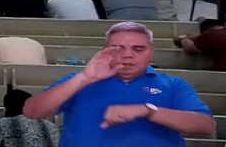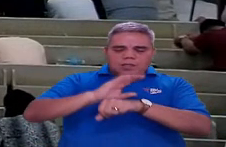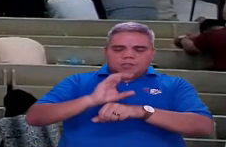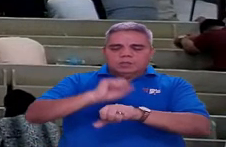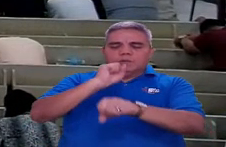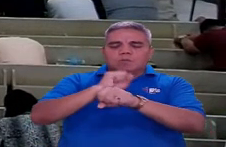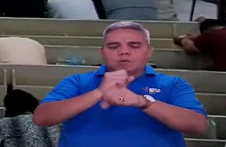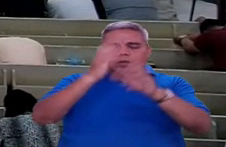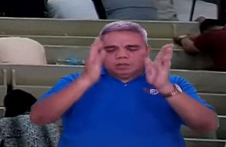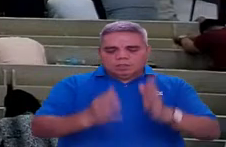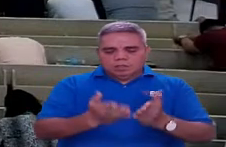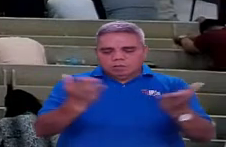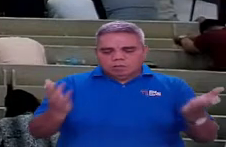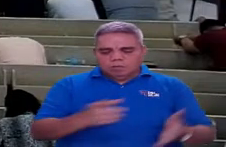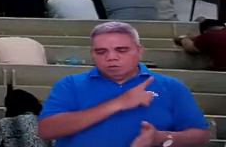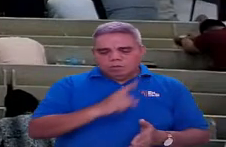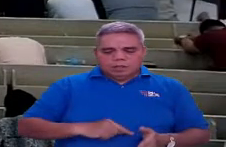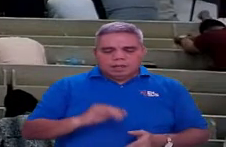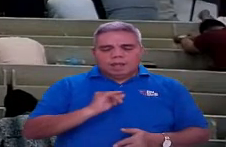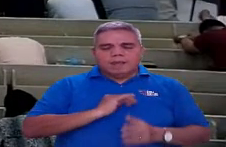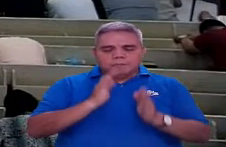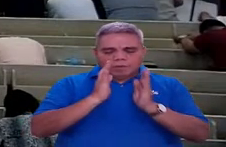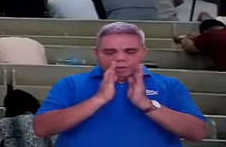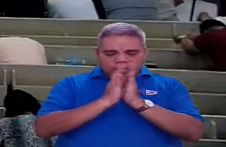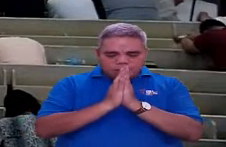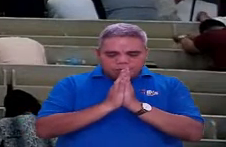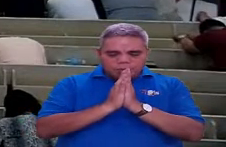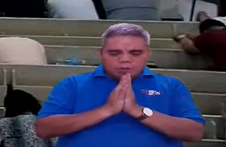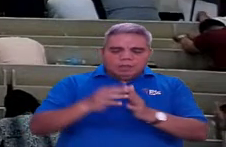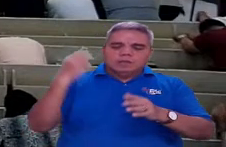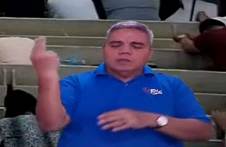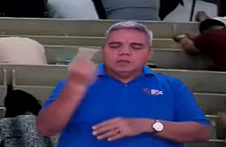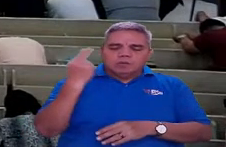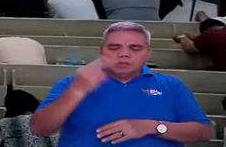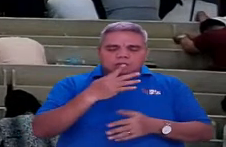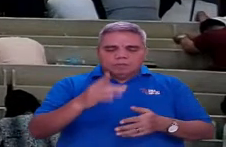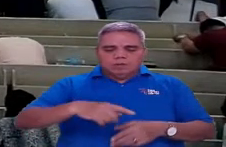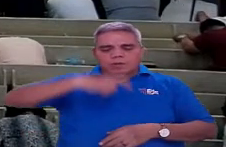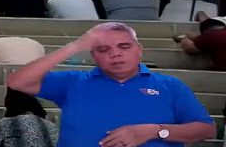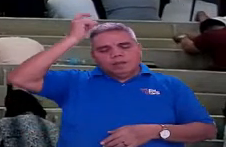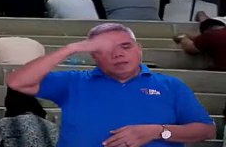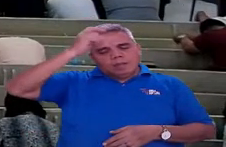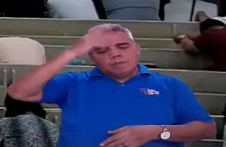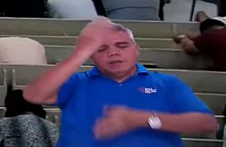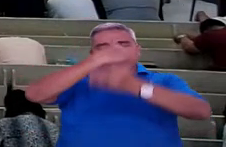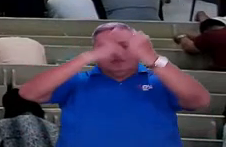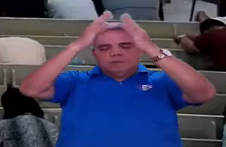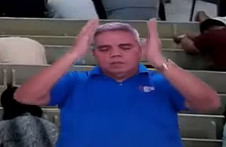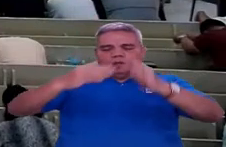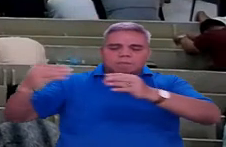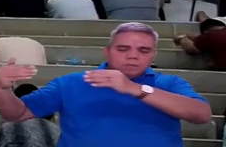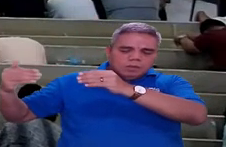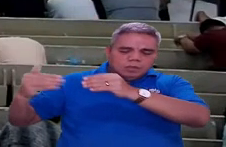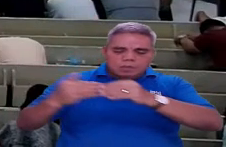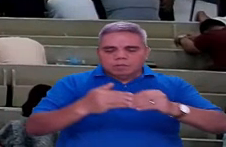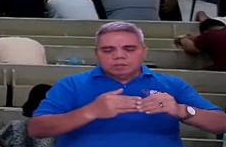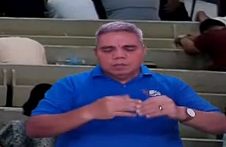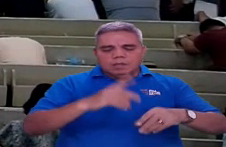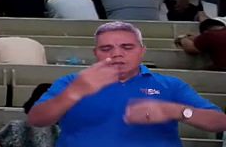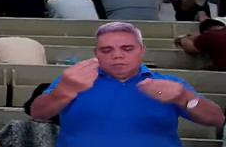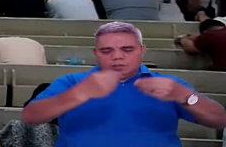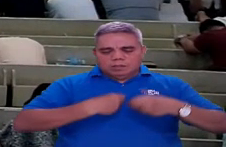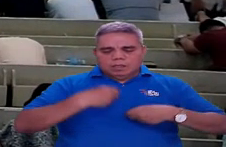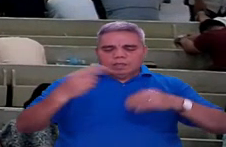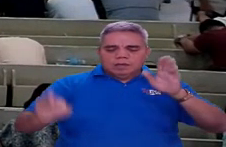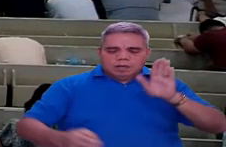church workers that are here. O Lord God, I pray that you will grant them your heavenly wisdom, your guidance, the unction from